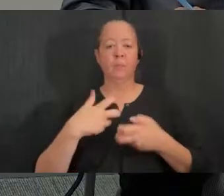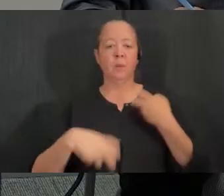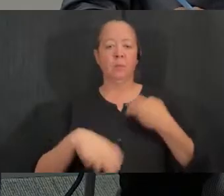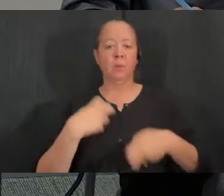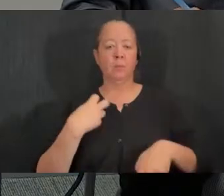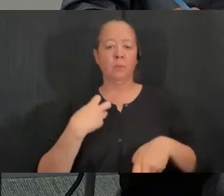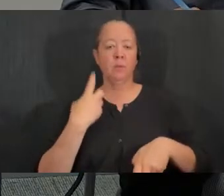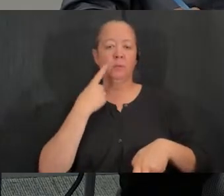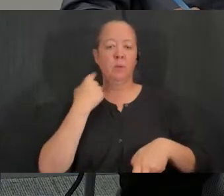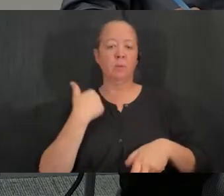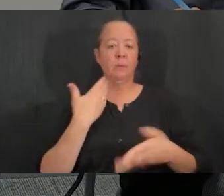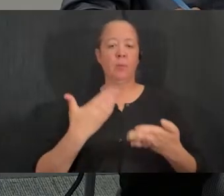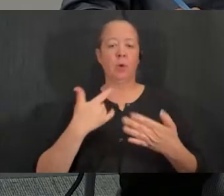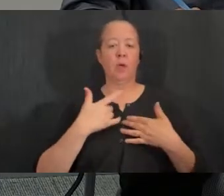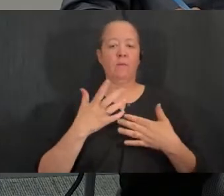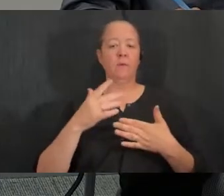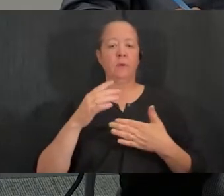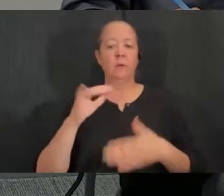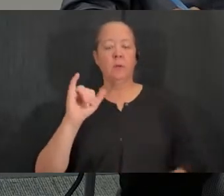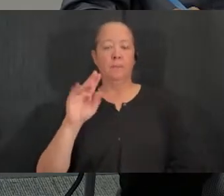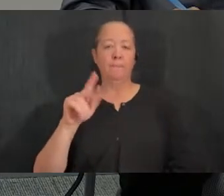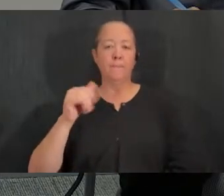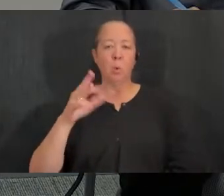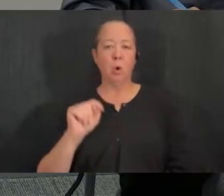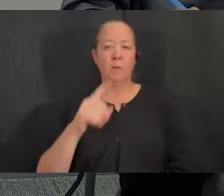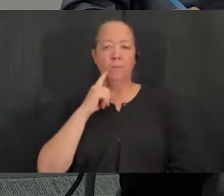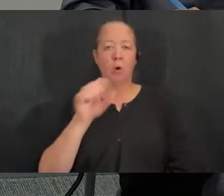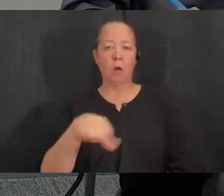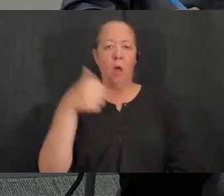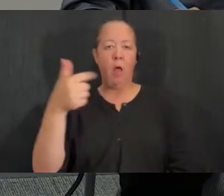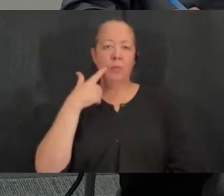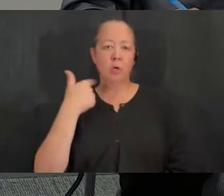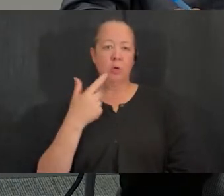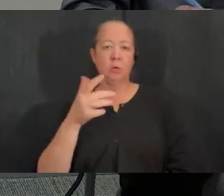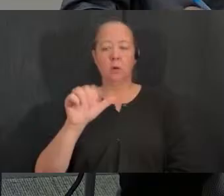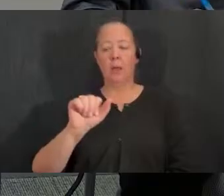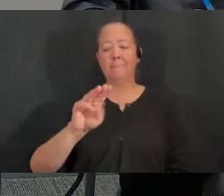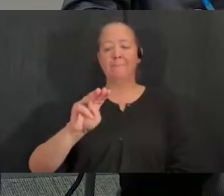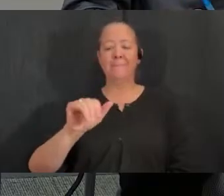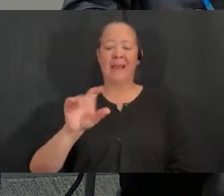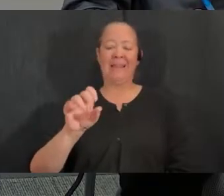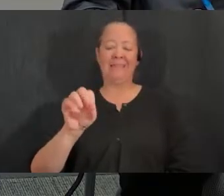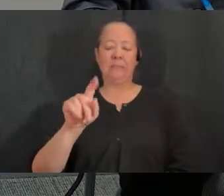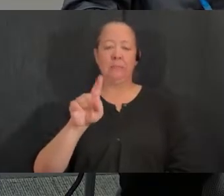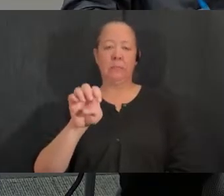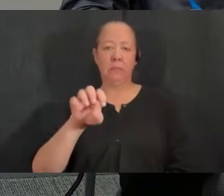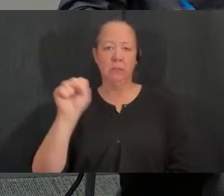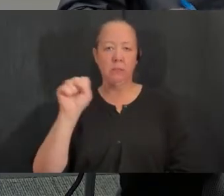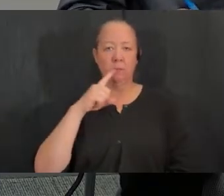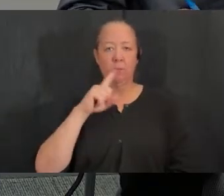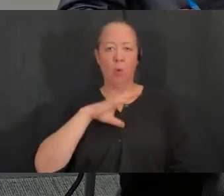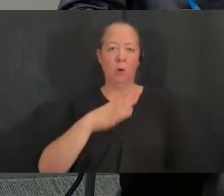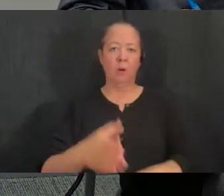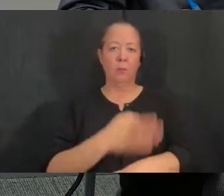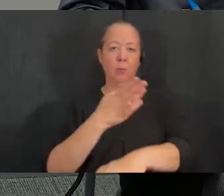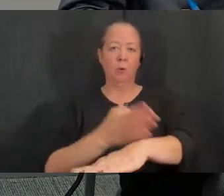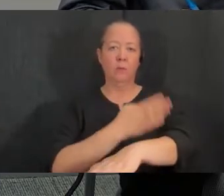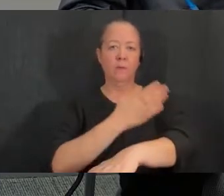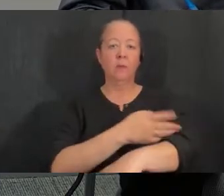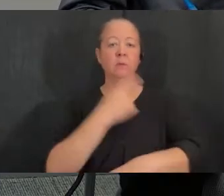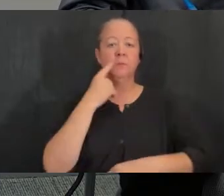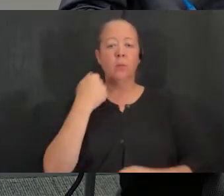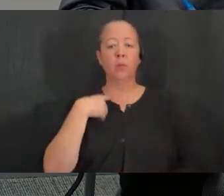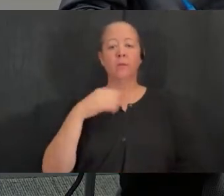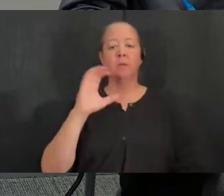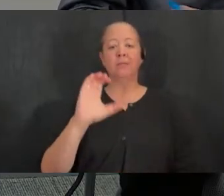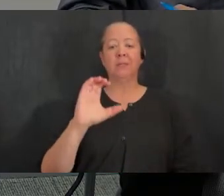don't anticipate us using at all, but if we could to improve those surfaces or to improve the park even more within the bounds of CDBG, I'd like to